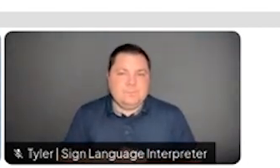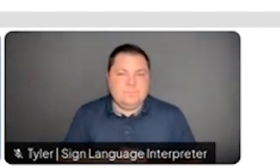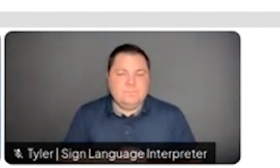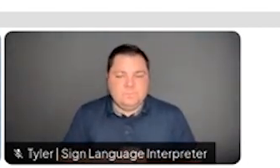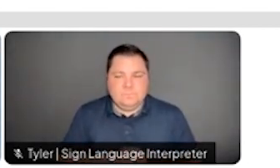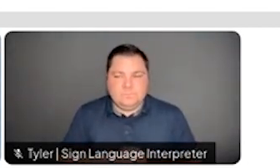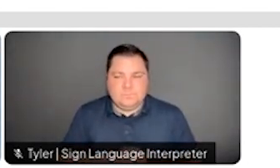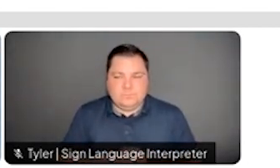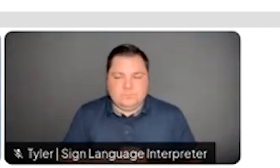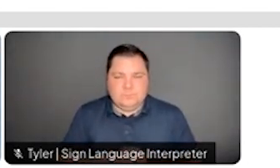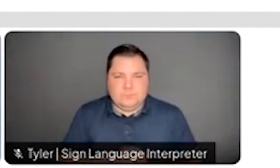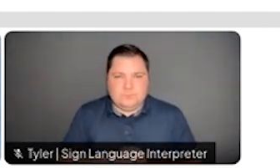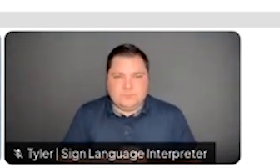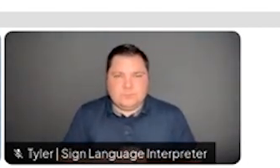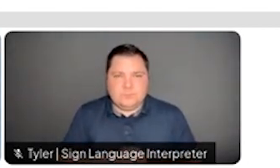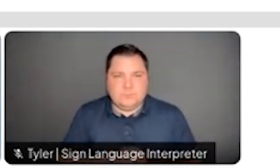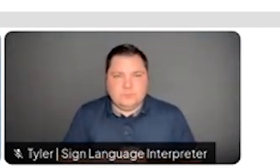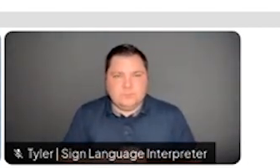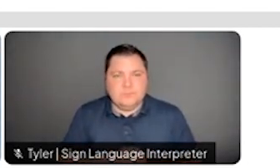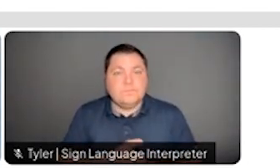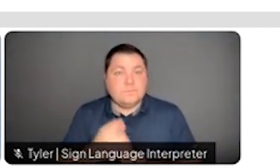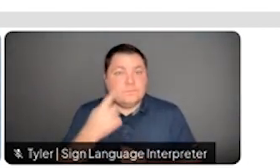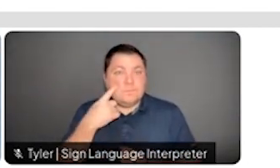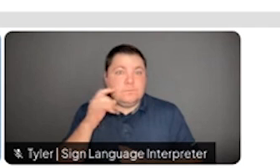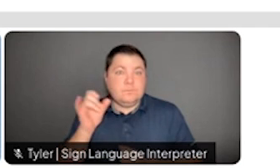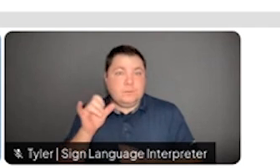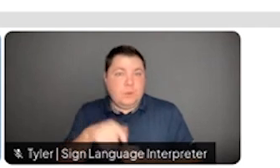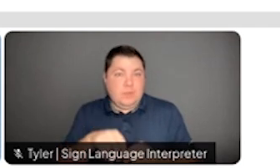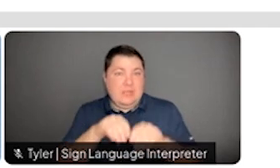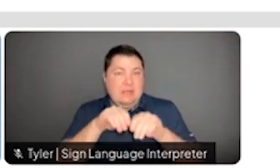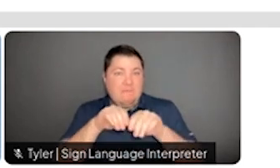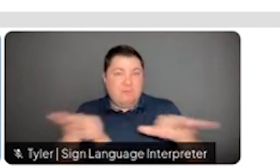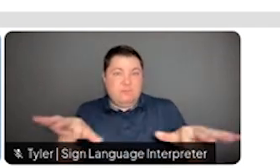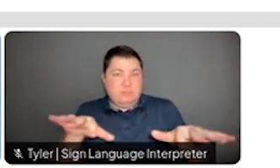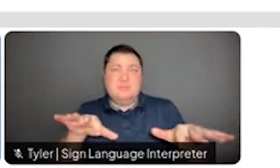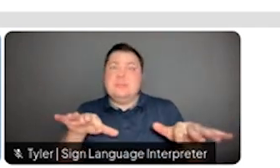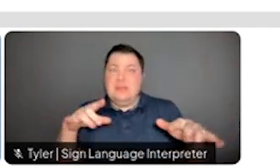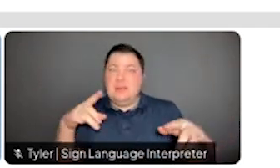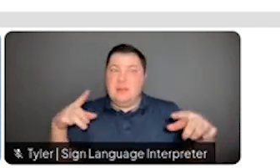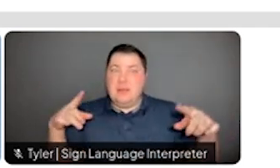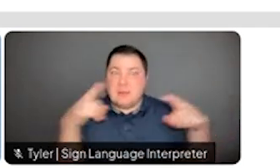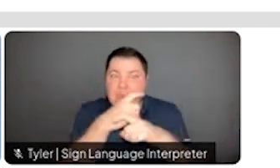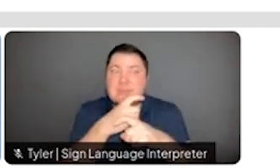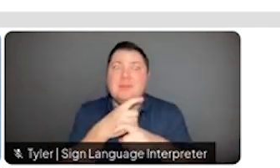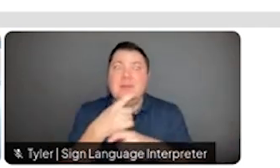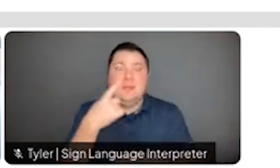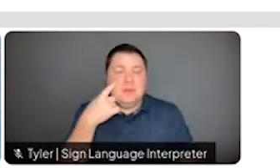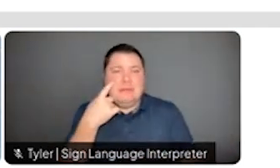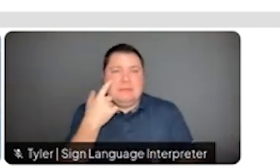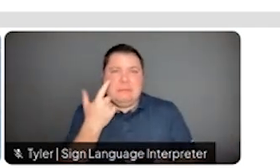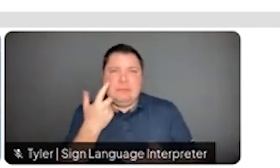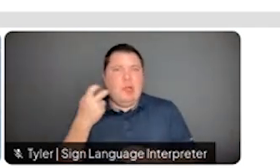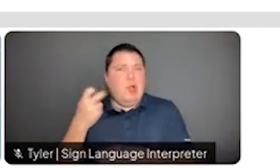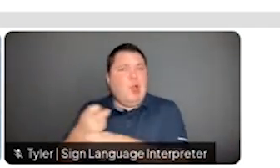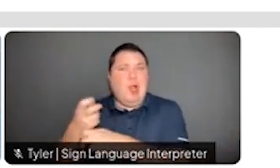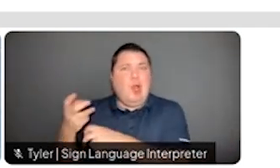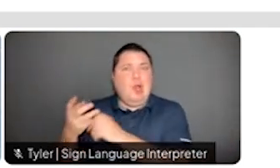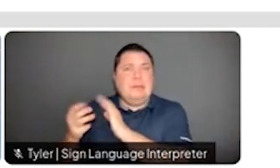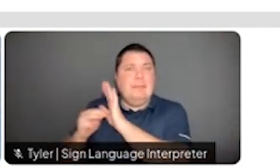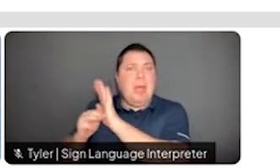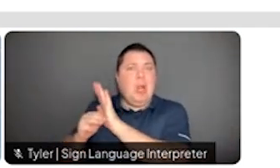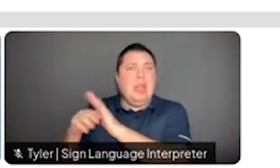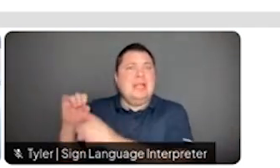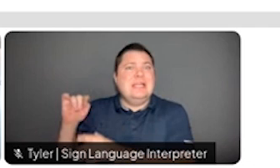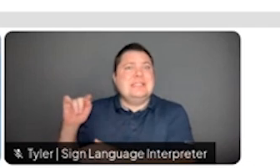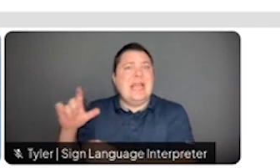Next, we also noticed that due to the complex nature of distributions, it was incredibly difficult to model distributions in Excel without running the risk of manual